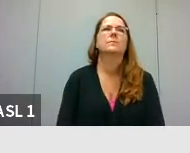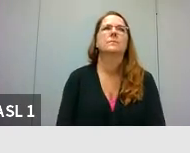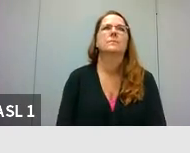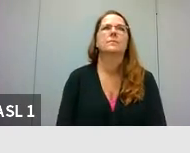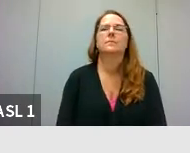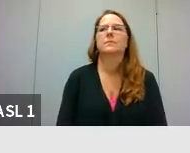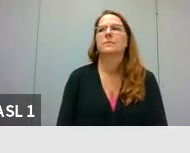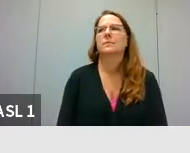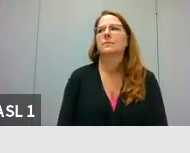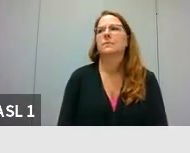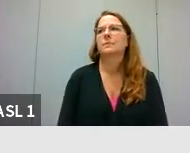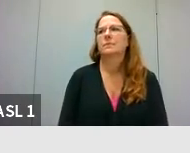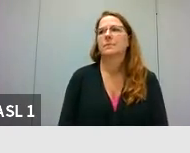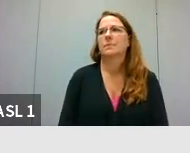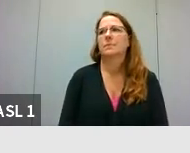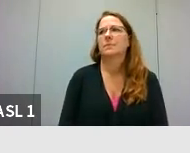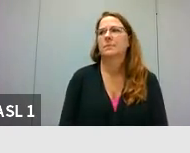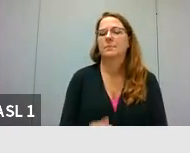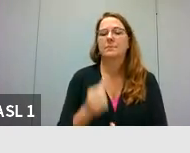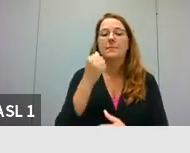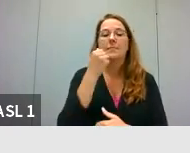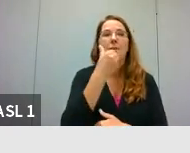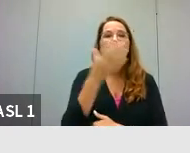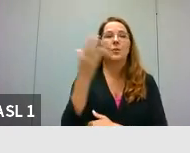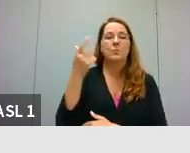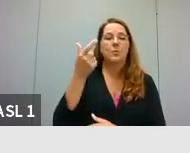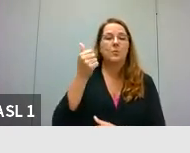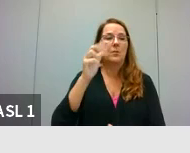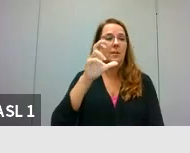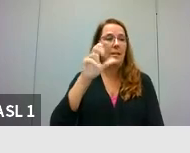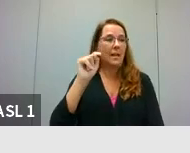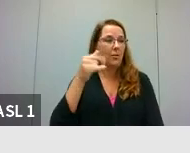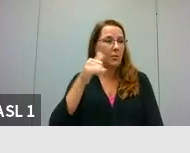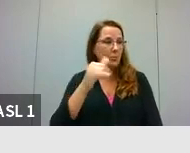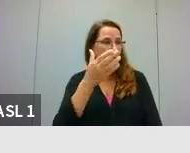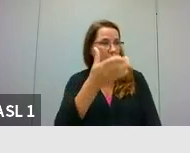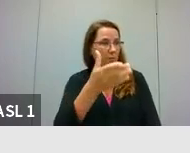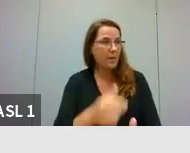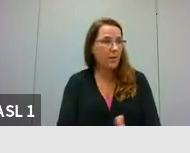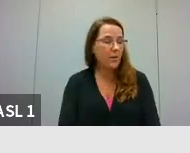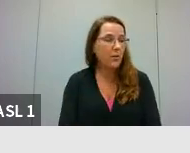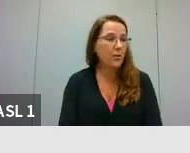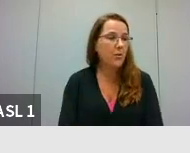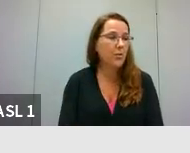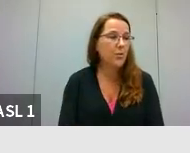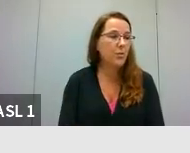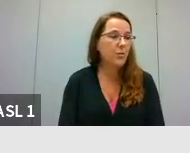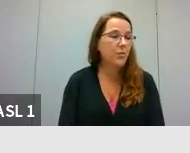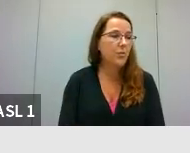All right. Good morning, Garrett. Are you still there?